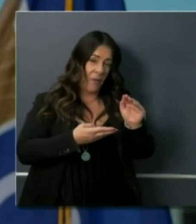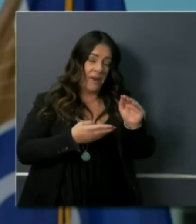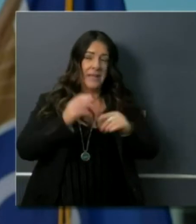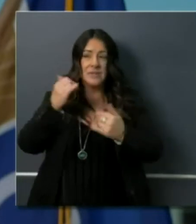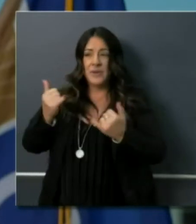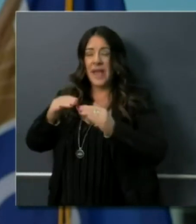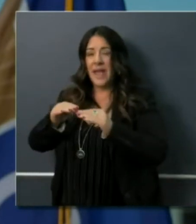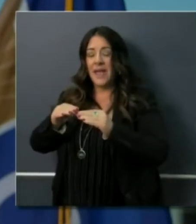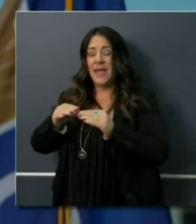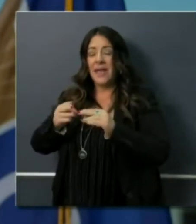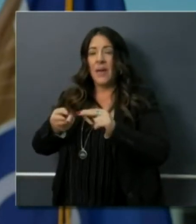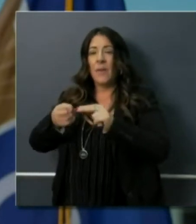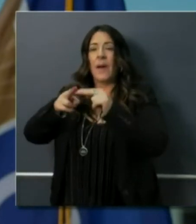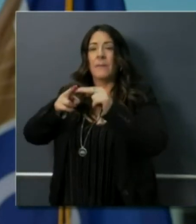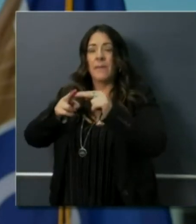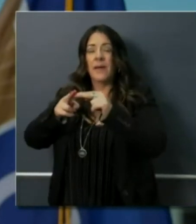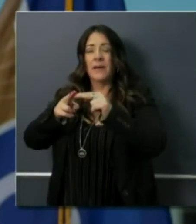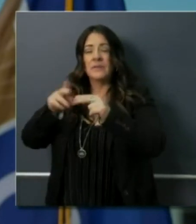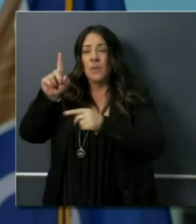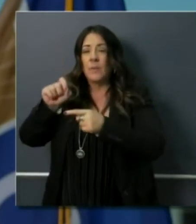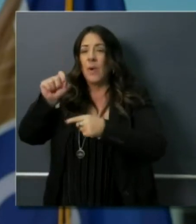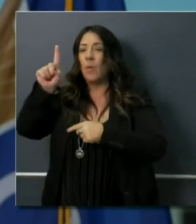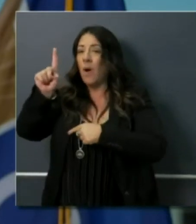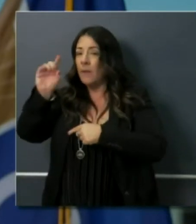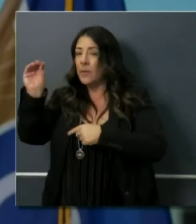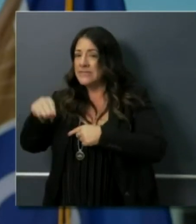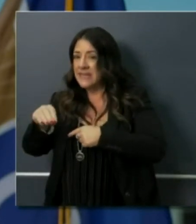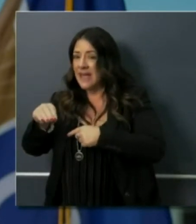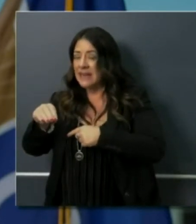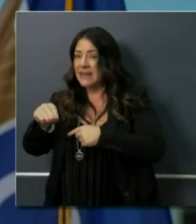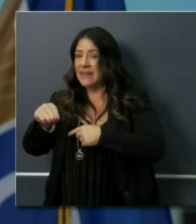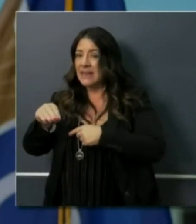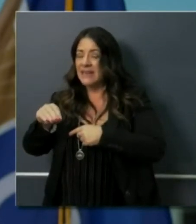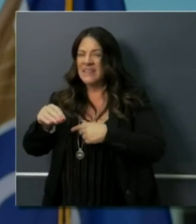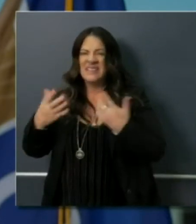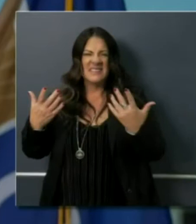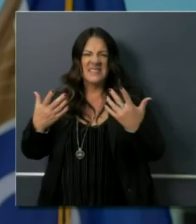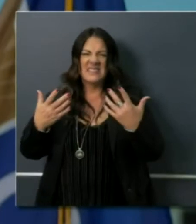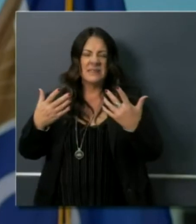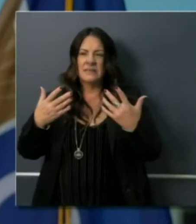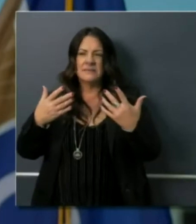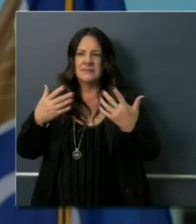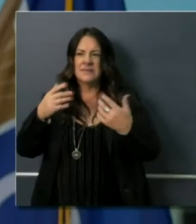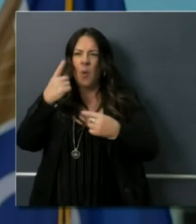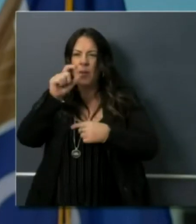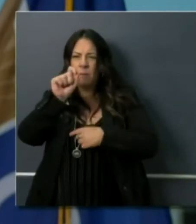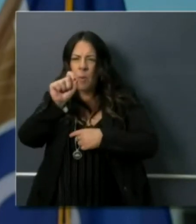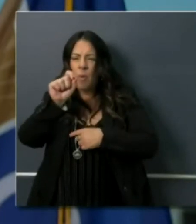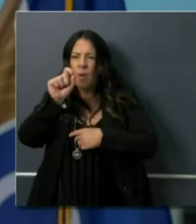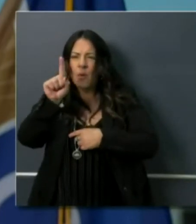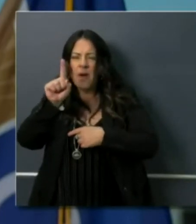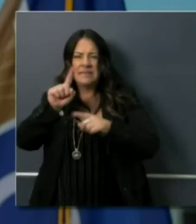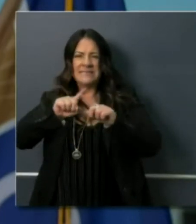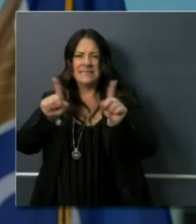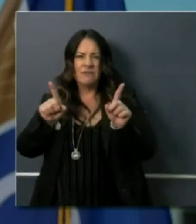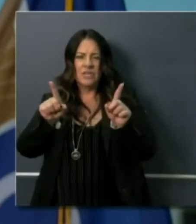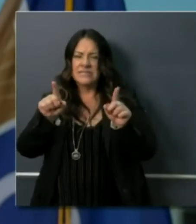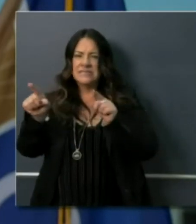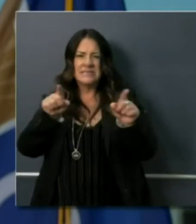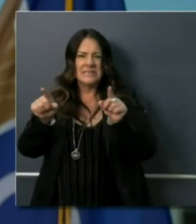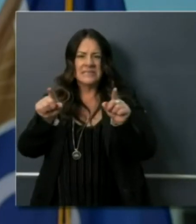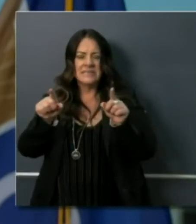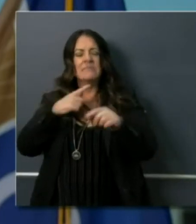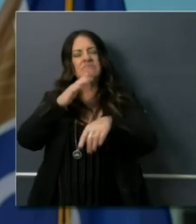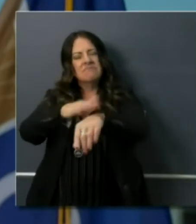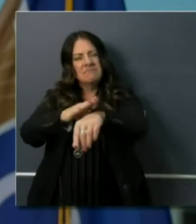modest increase of 1.1%. I said one data point doesn't make a trend line, certainly not a headline. Again, I caution